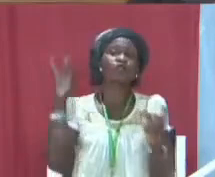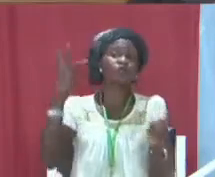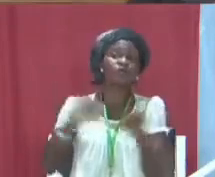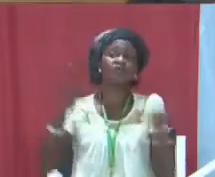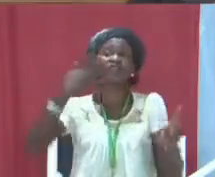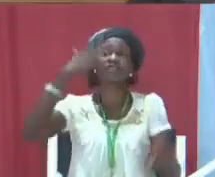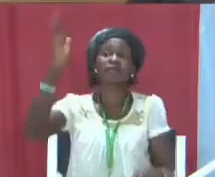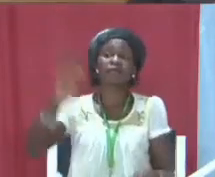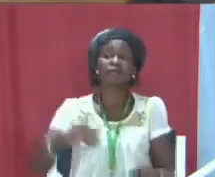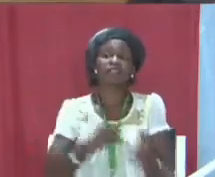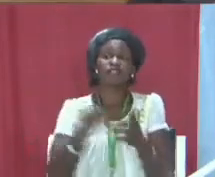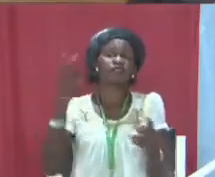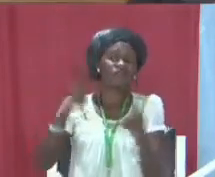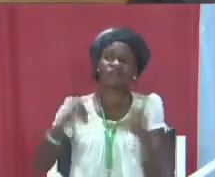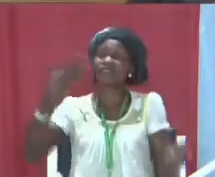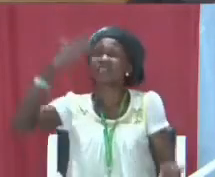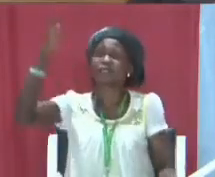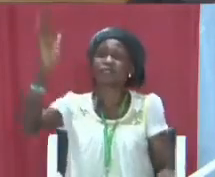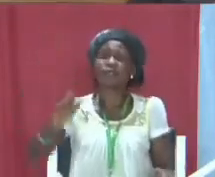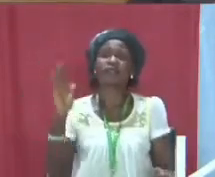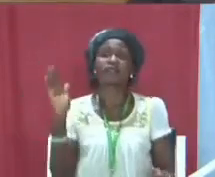bad. It was bad.